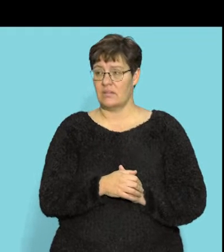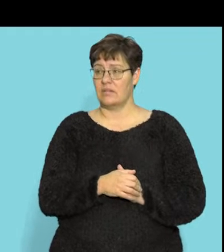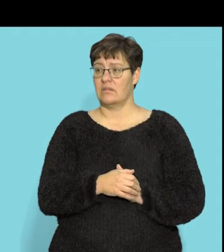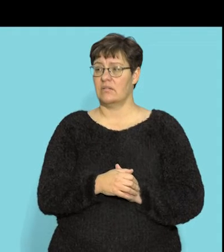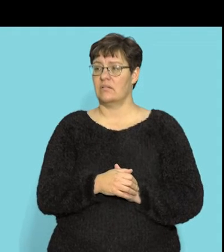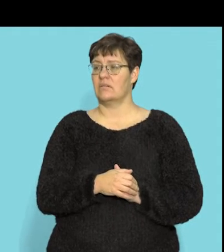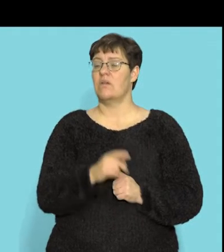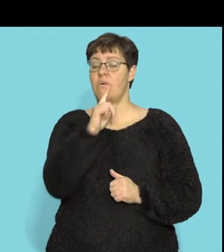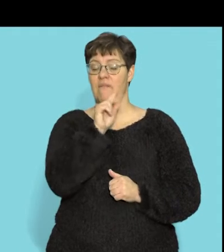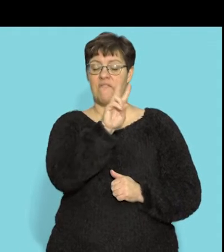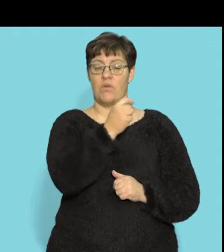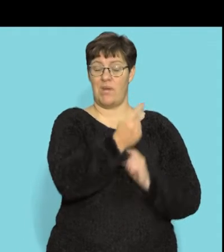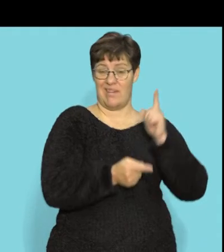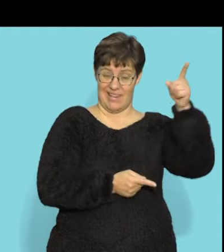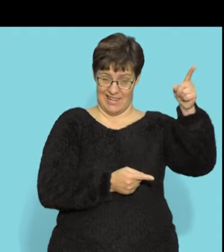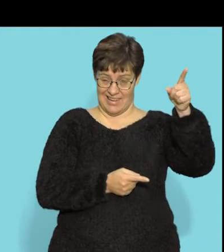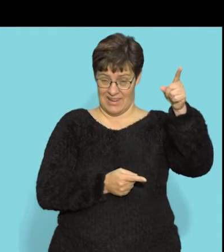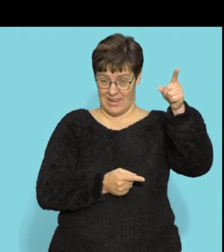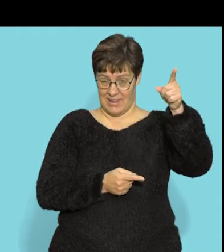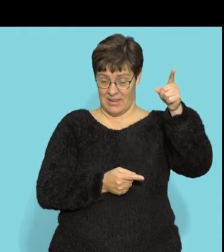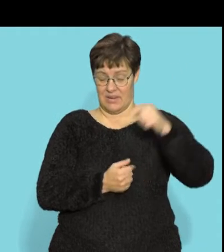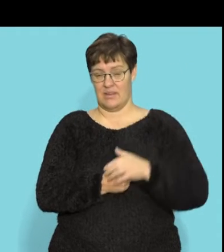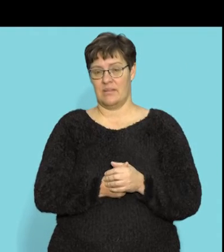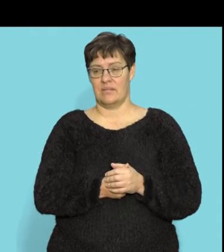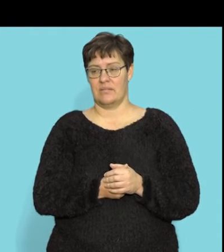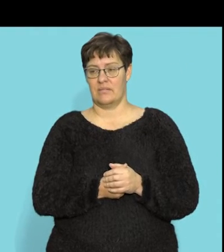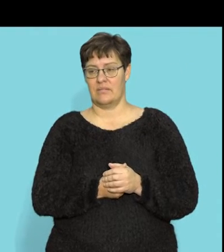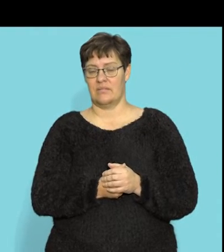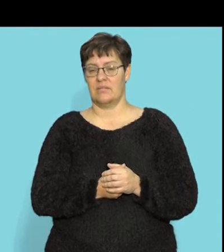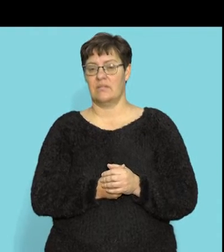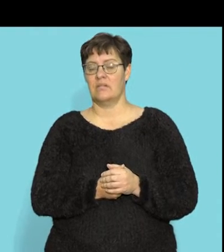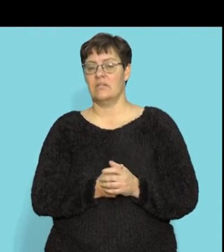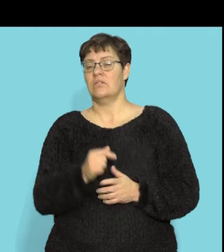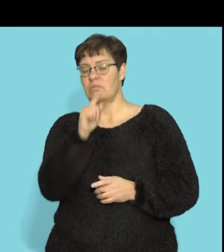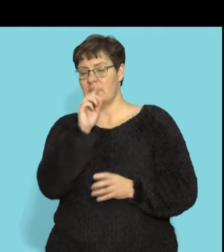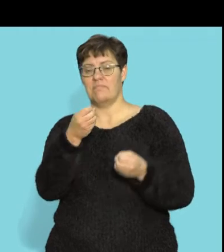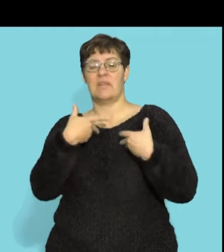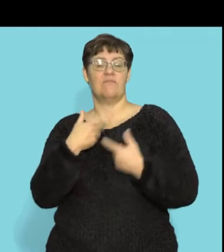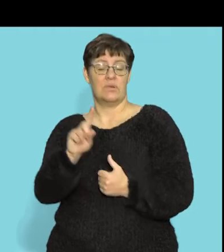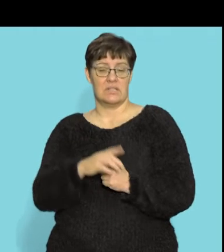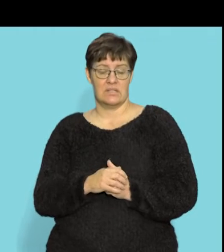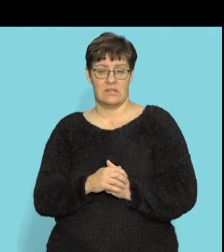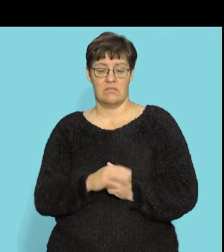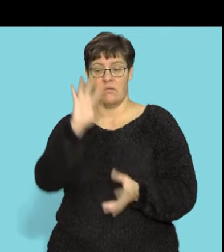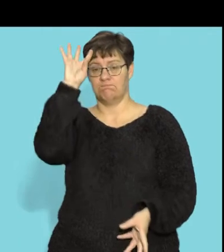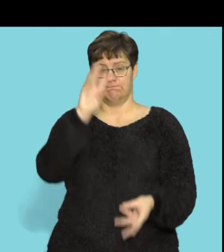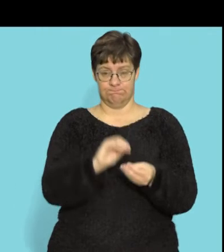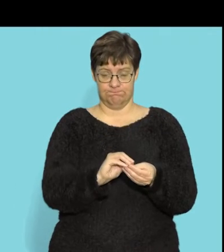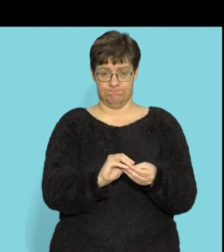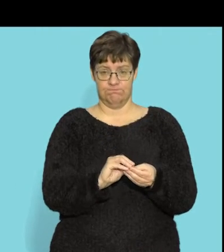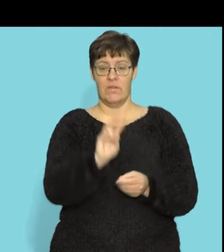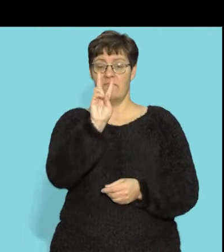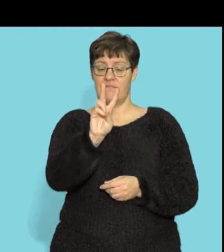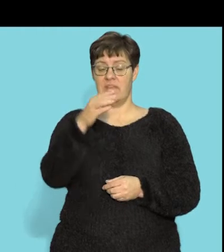and then we know that there is a V1 across that light bulb 1. So that will give us the total